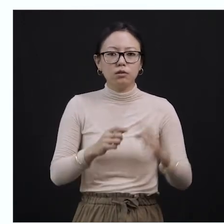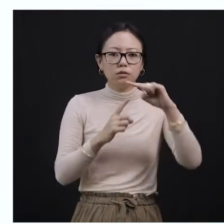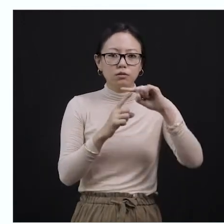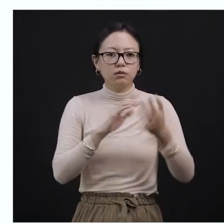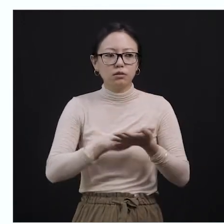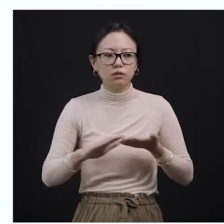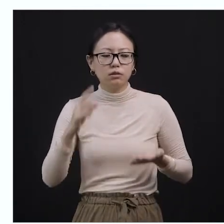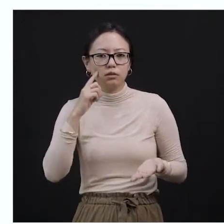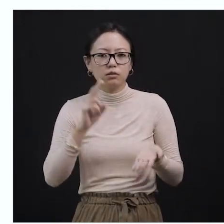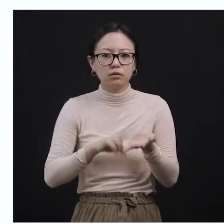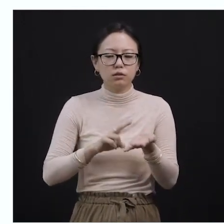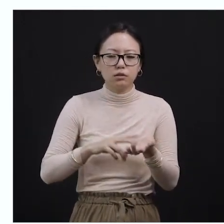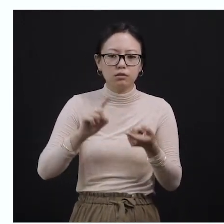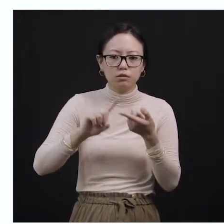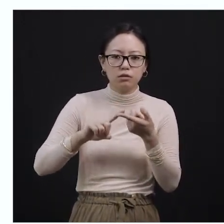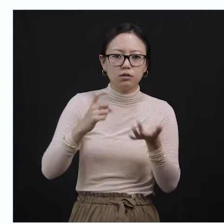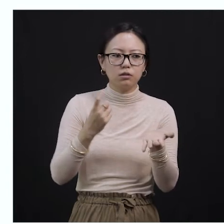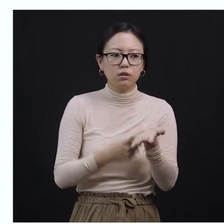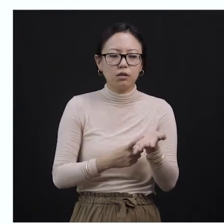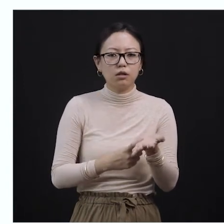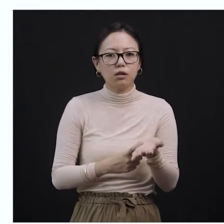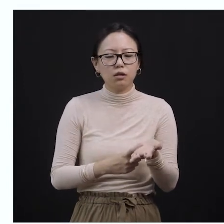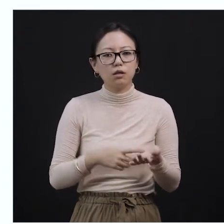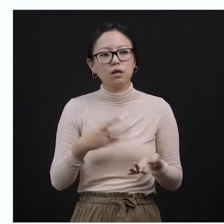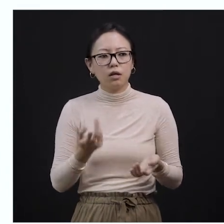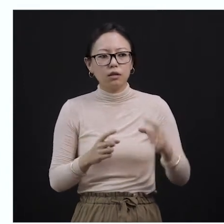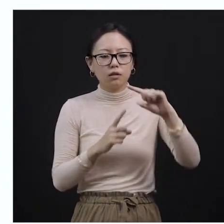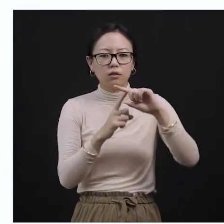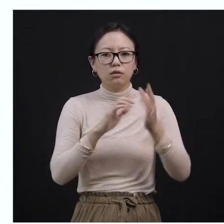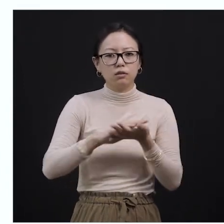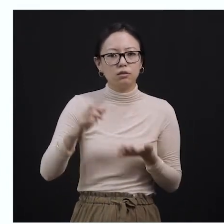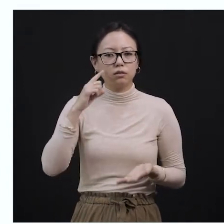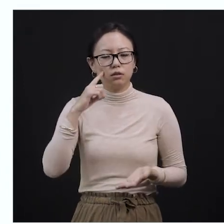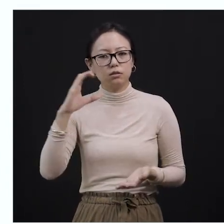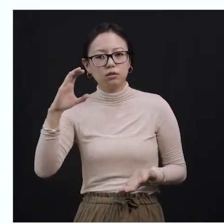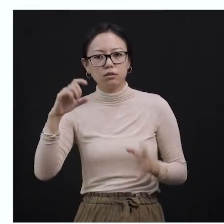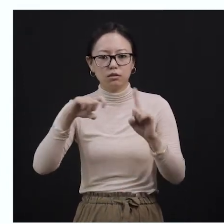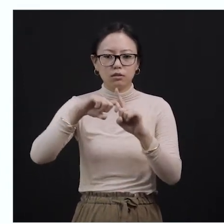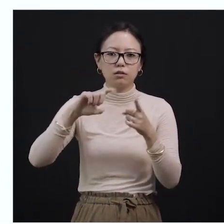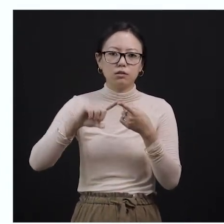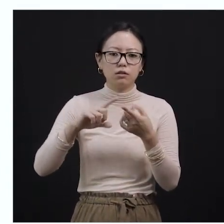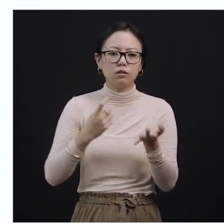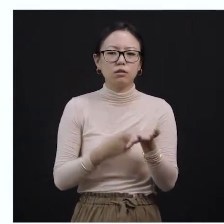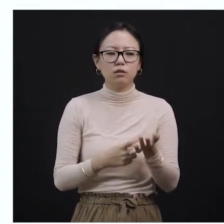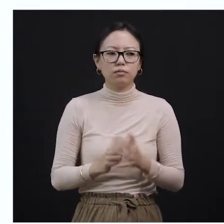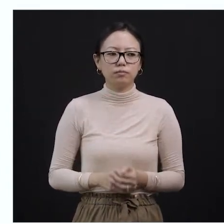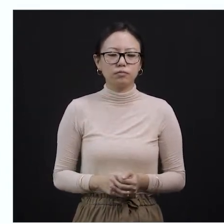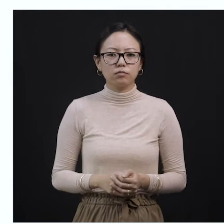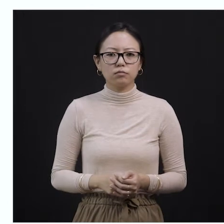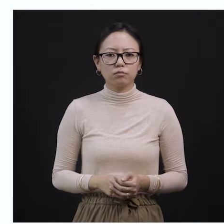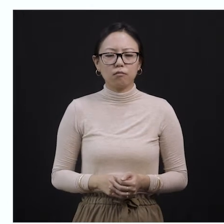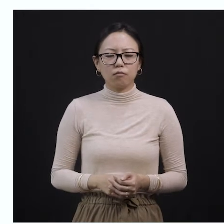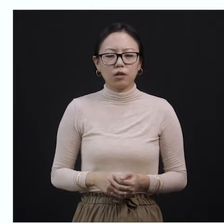thicker. Okay? So let's try to understand what thinner is and what thicker is. Let's look at the first